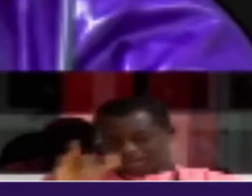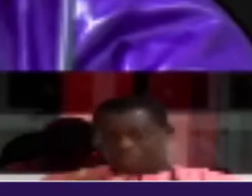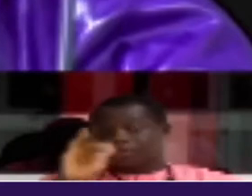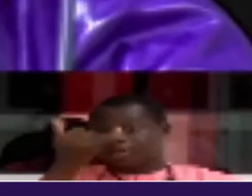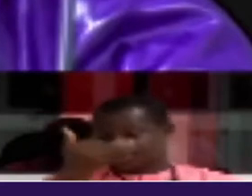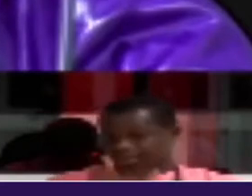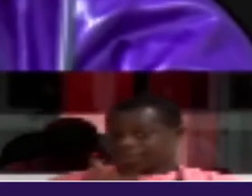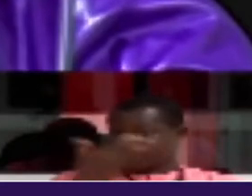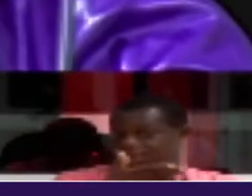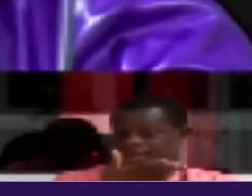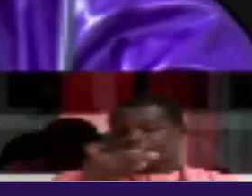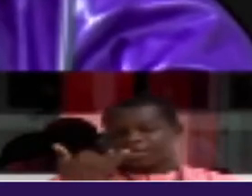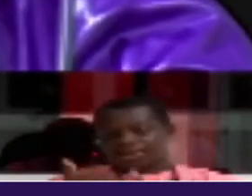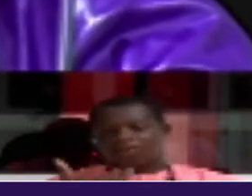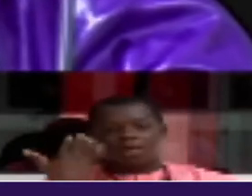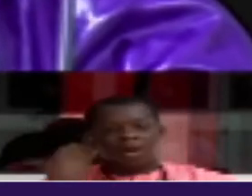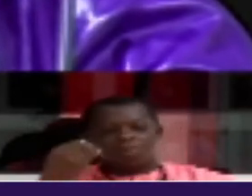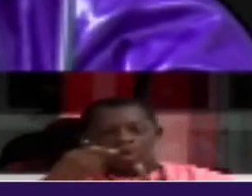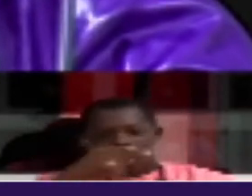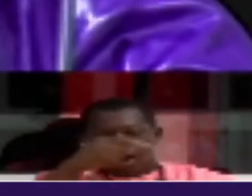How about